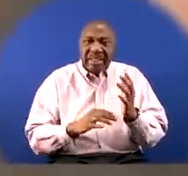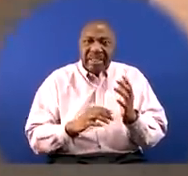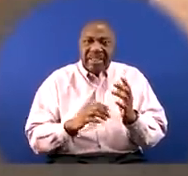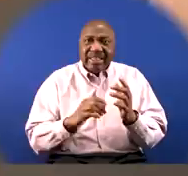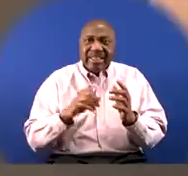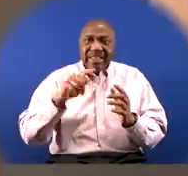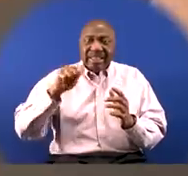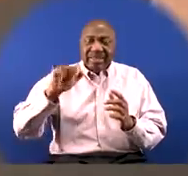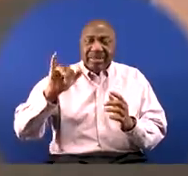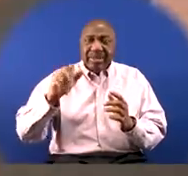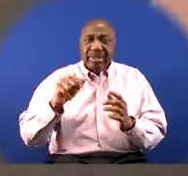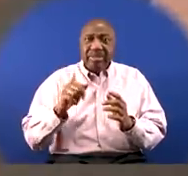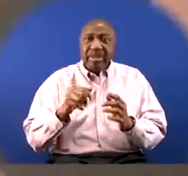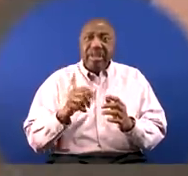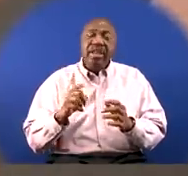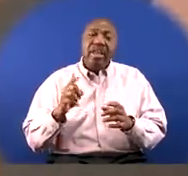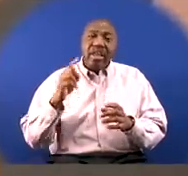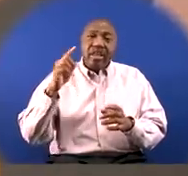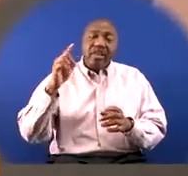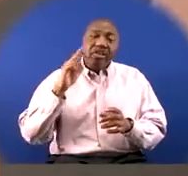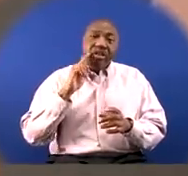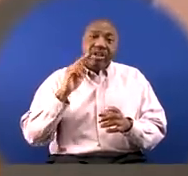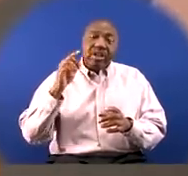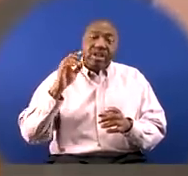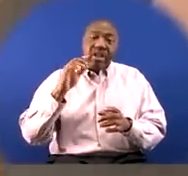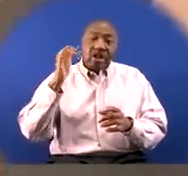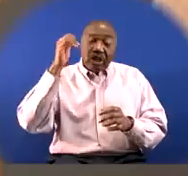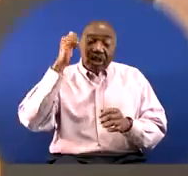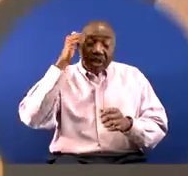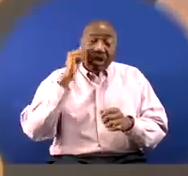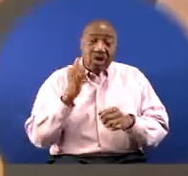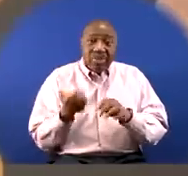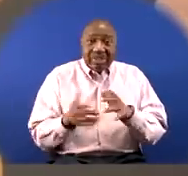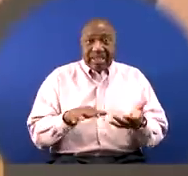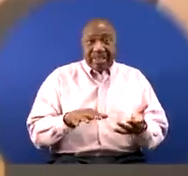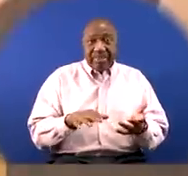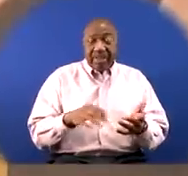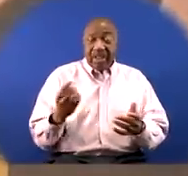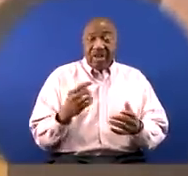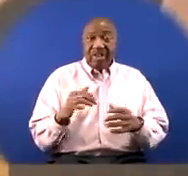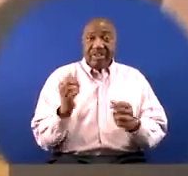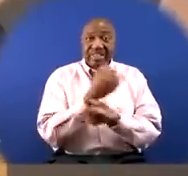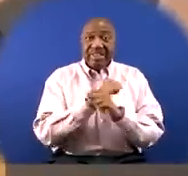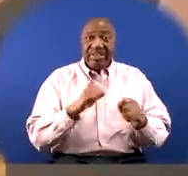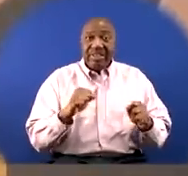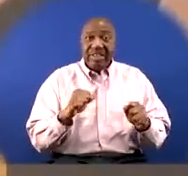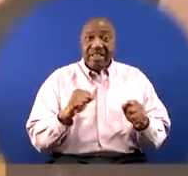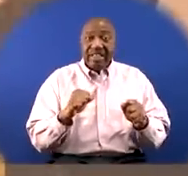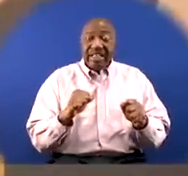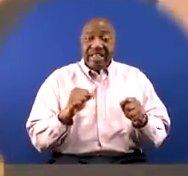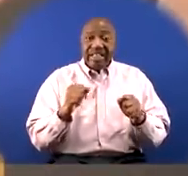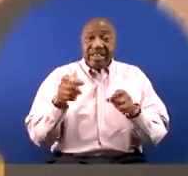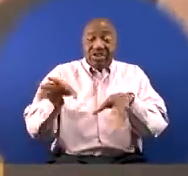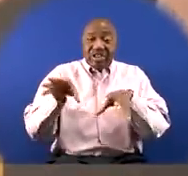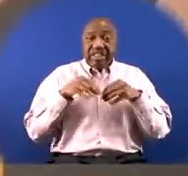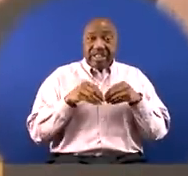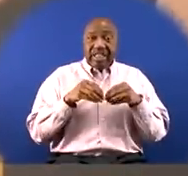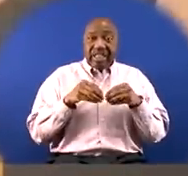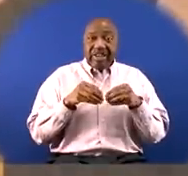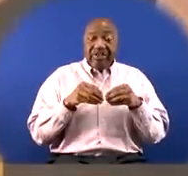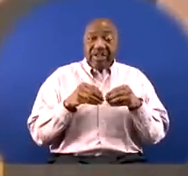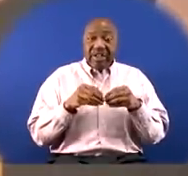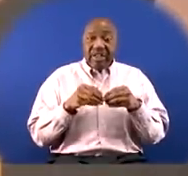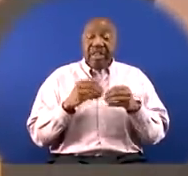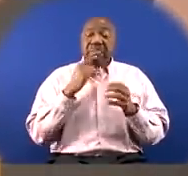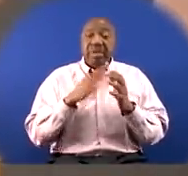was dying, and the only thing that could save her was a transfusion from